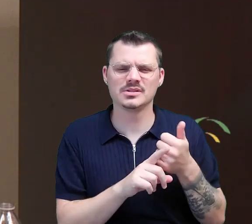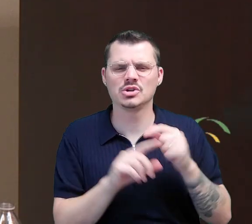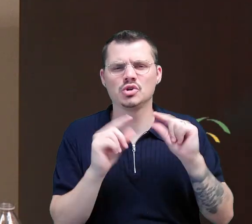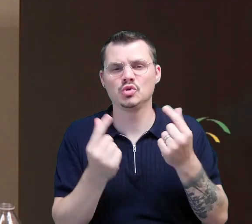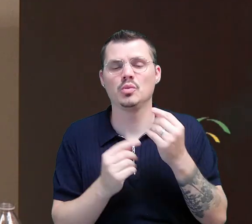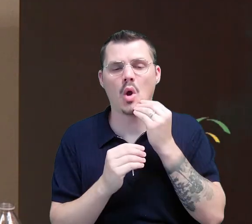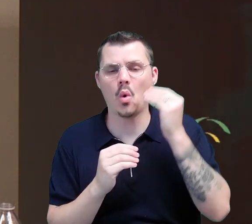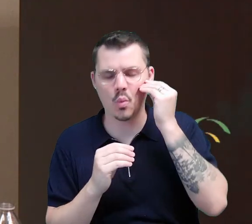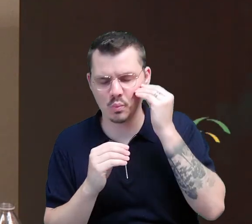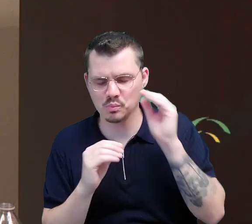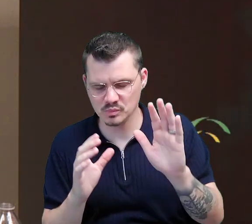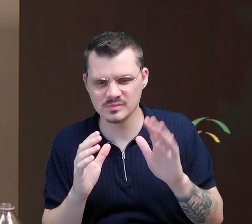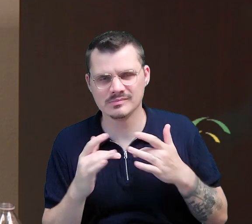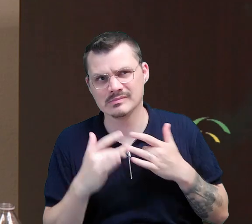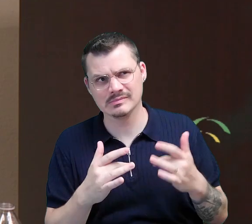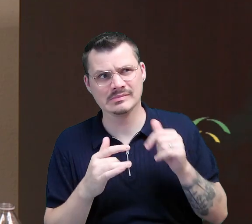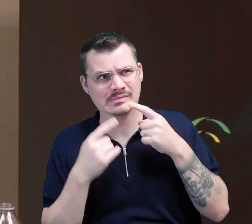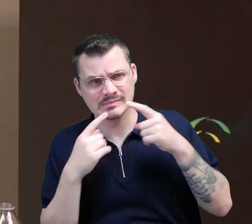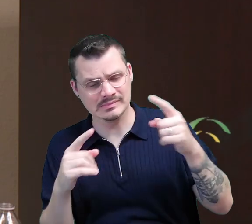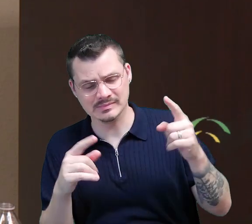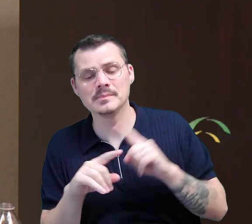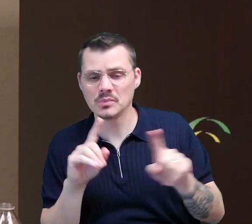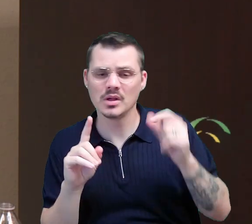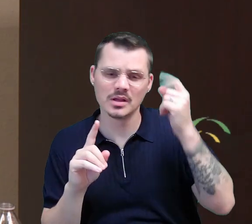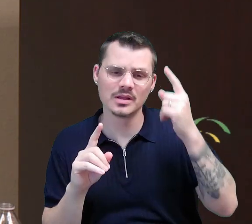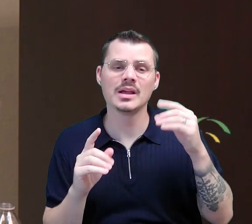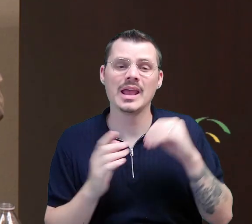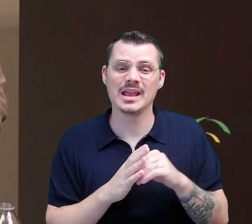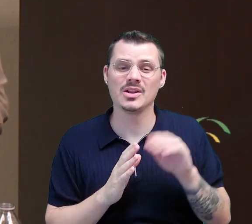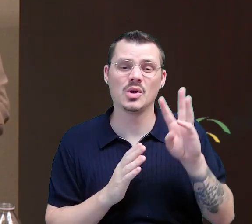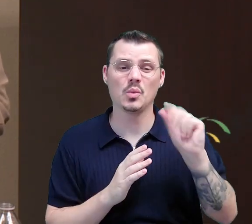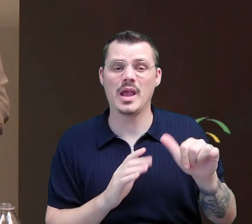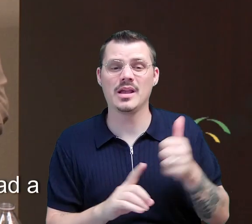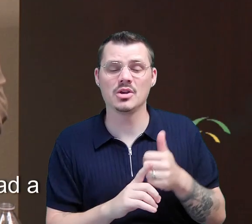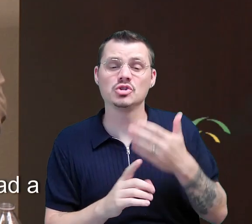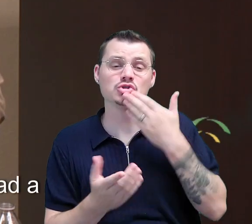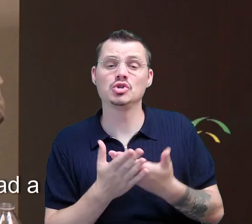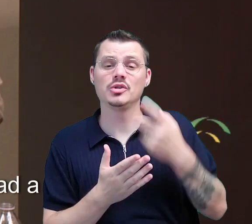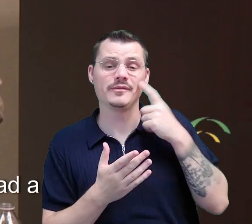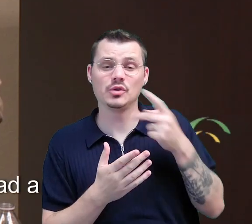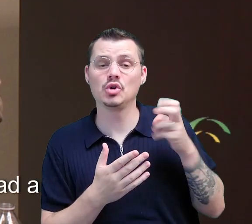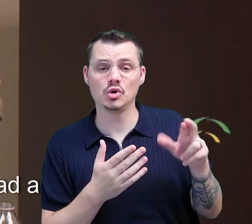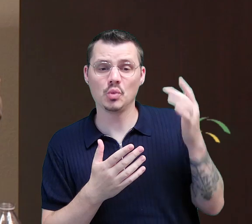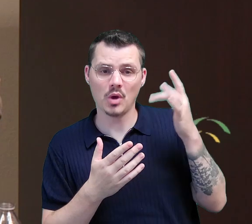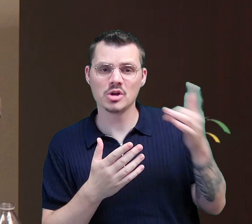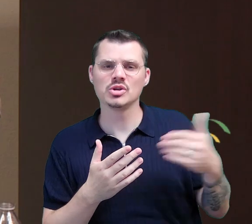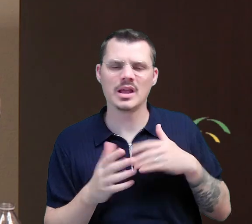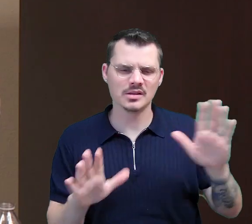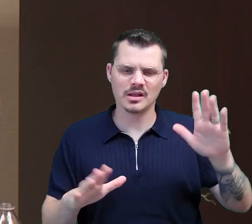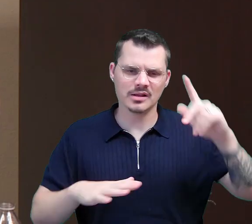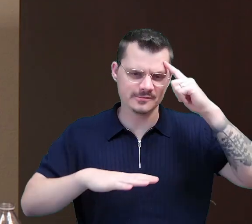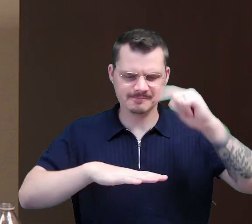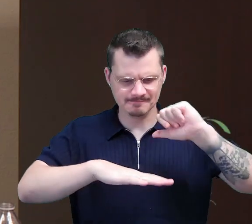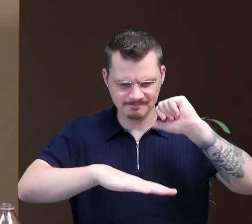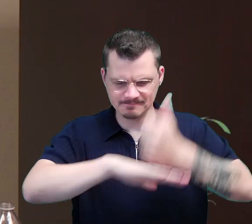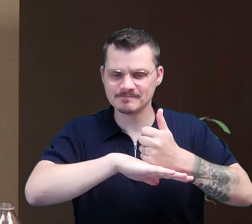that often doesn't succeed. But in a way, it was sort of a good thing with her because she had a very clear